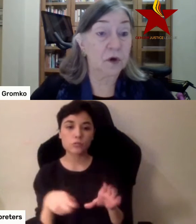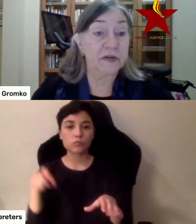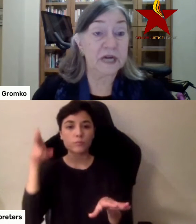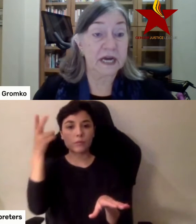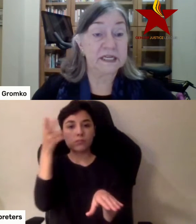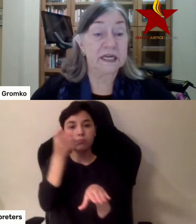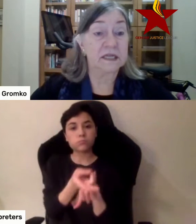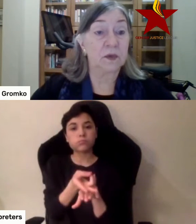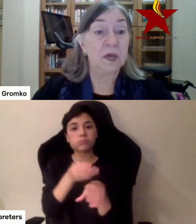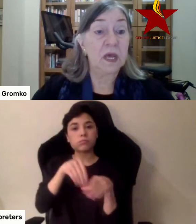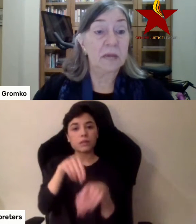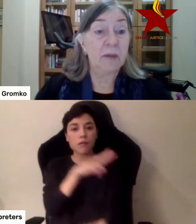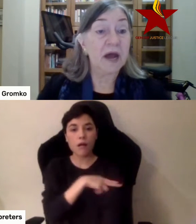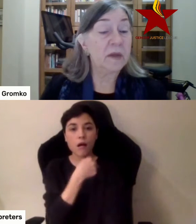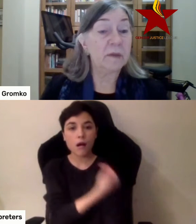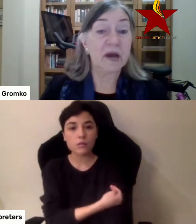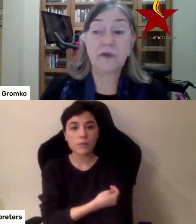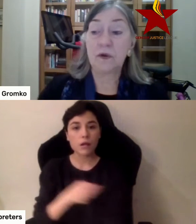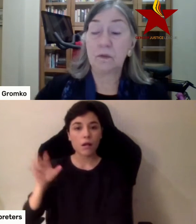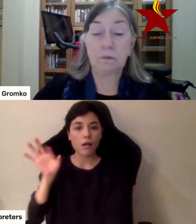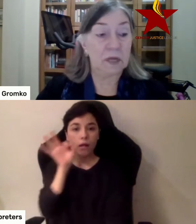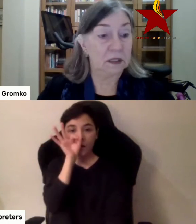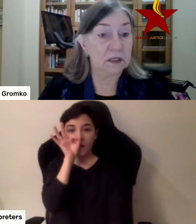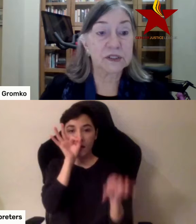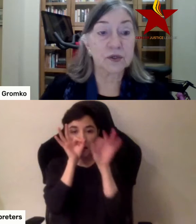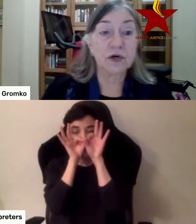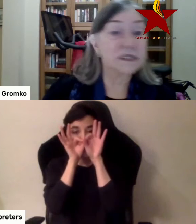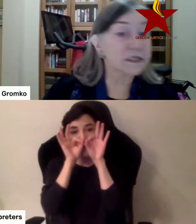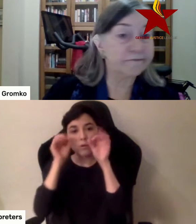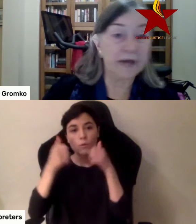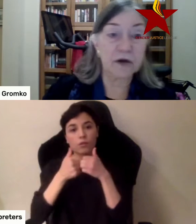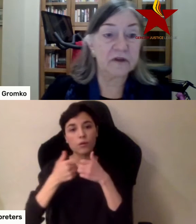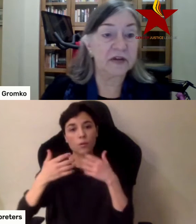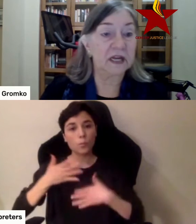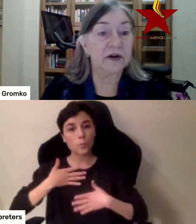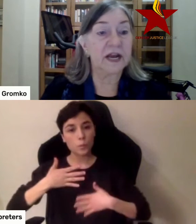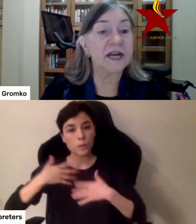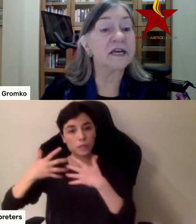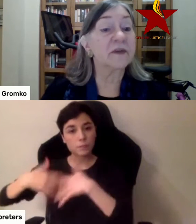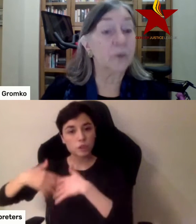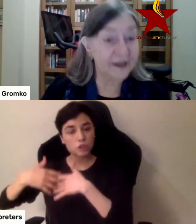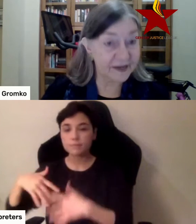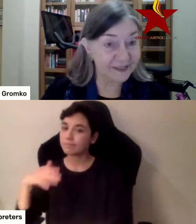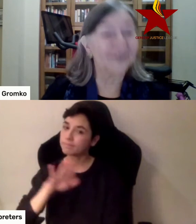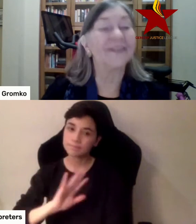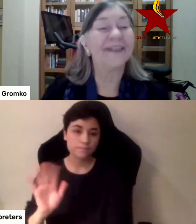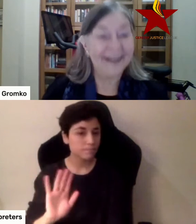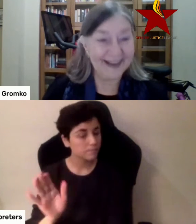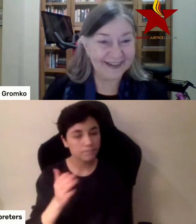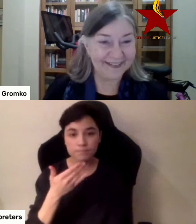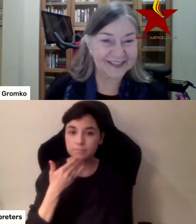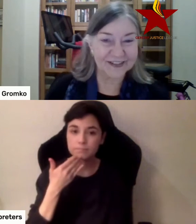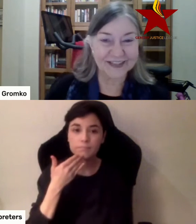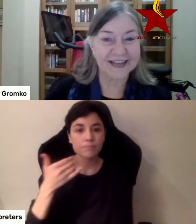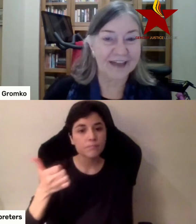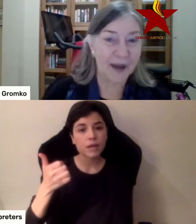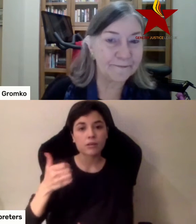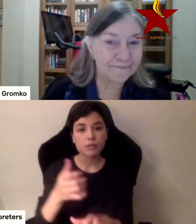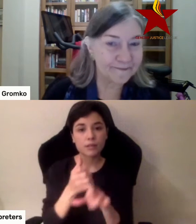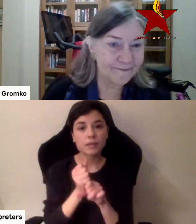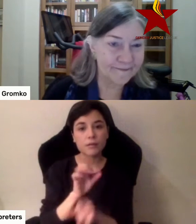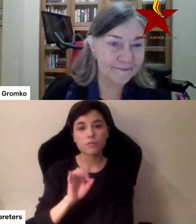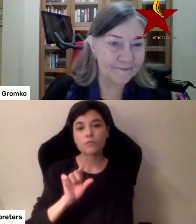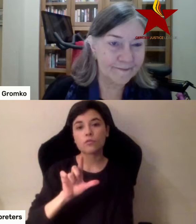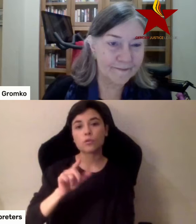for COVID-19. So in my view, a little soreness, better than a ventilator any day of the week. So we'll certainly take